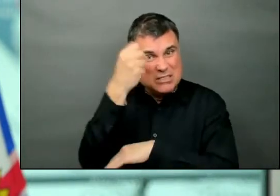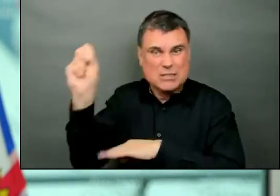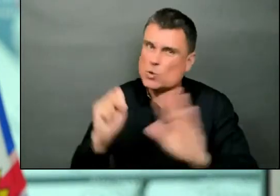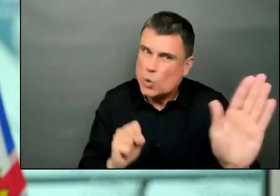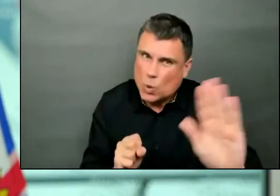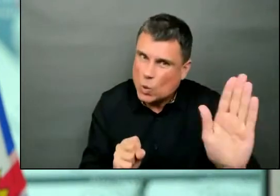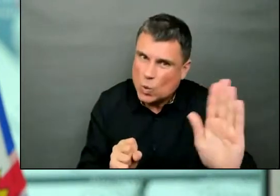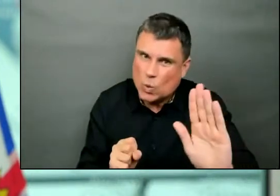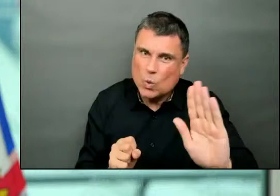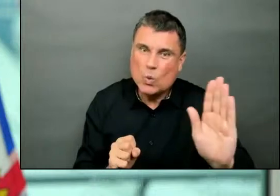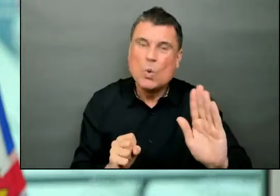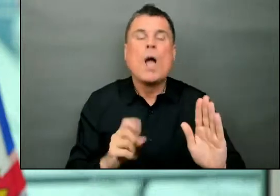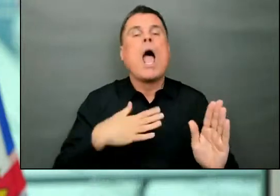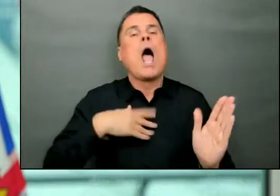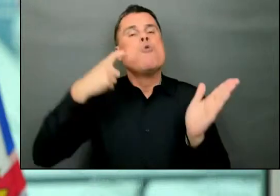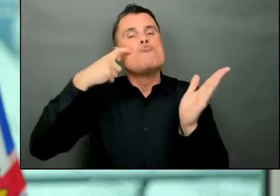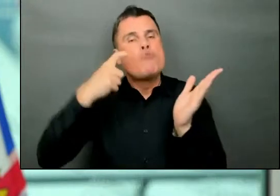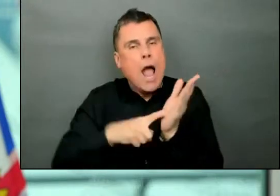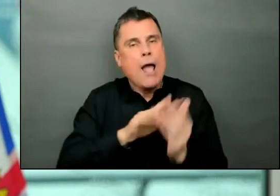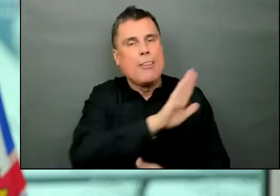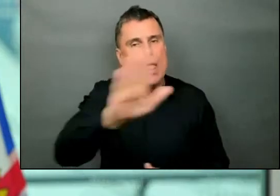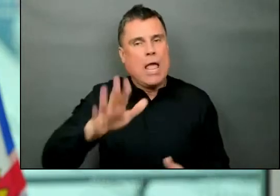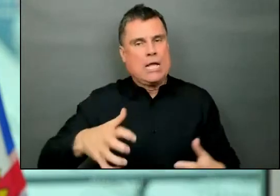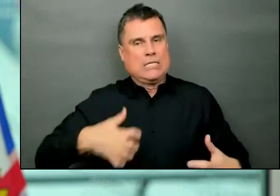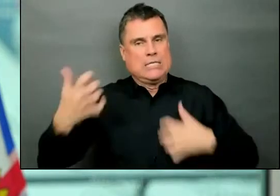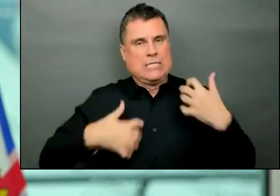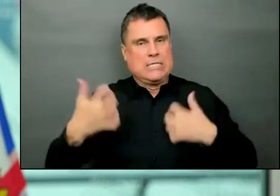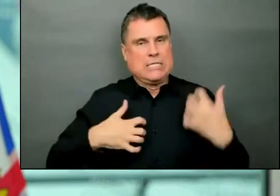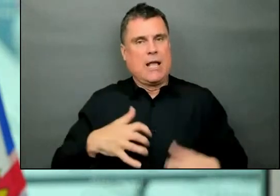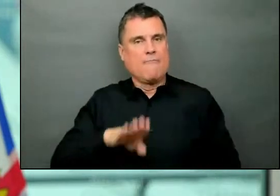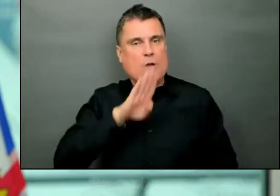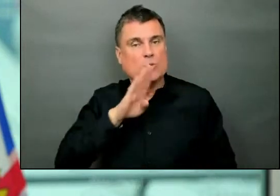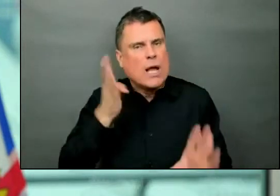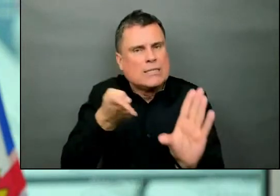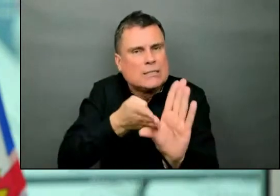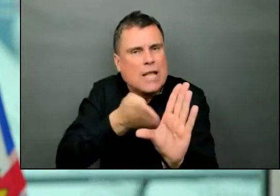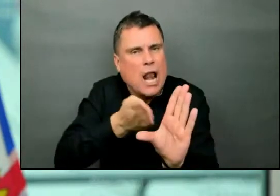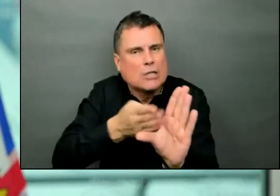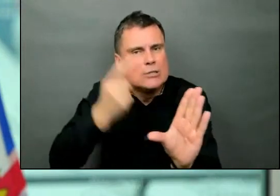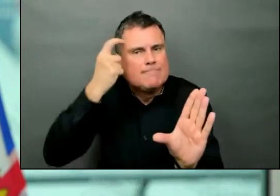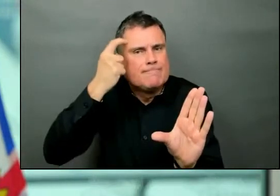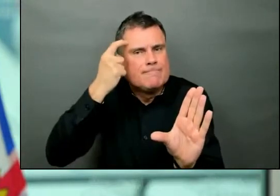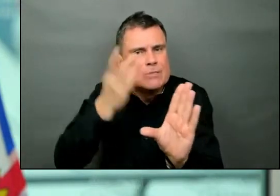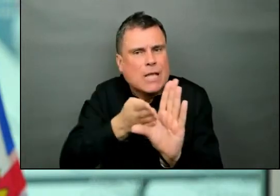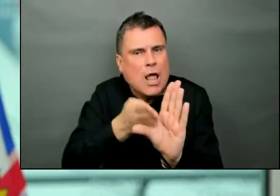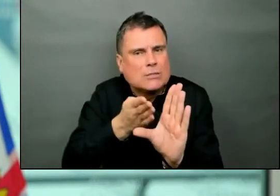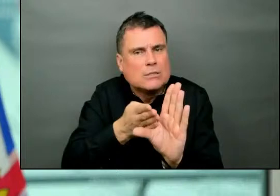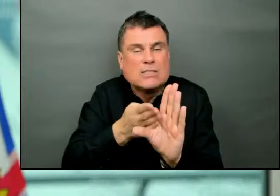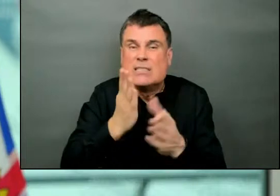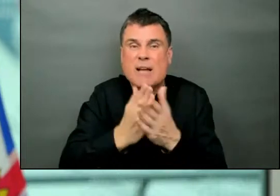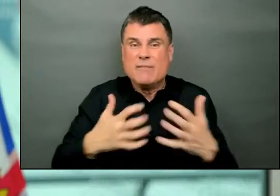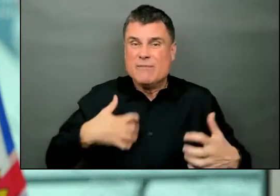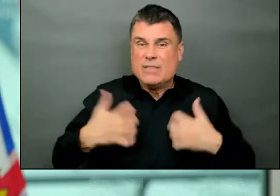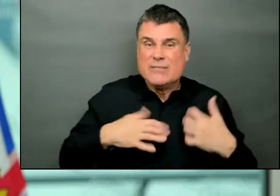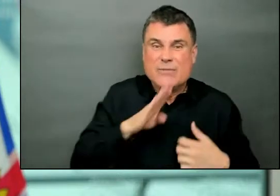people the psychology of what we're dealing with leads some people to react that way. And I do